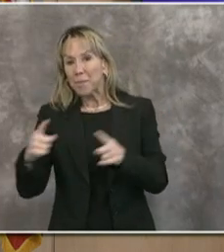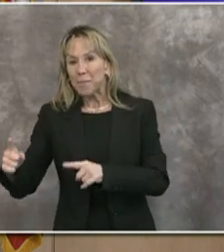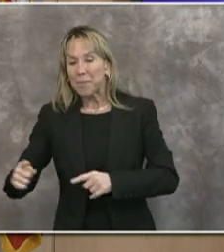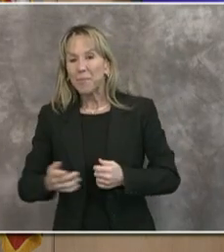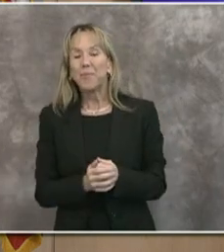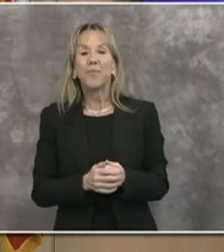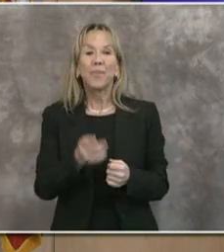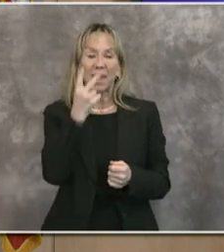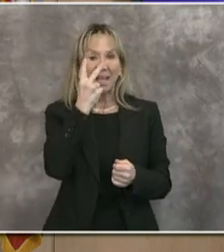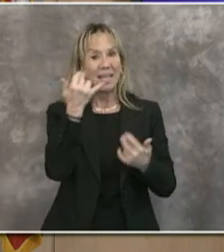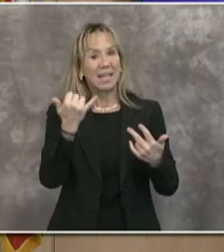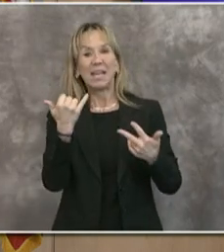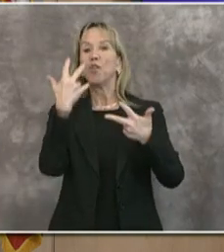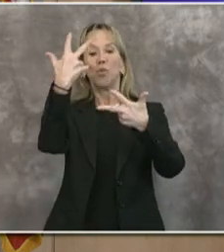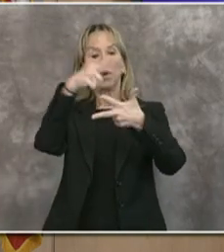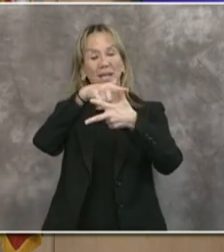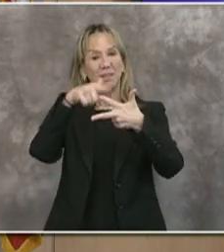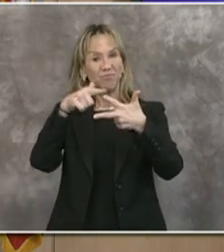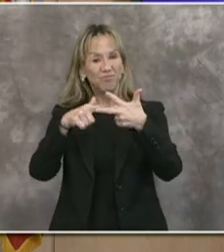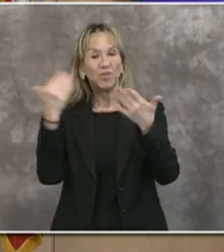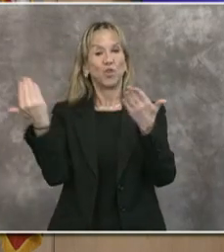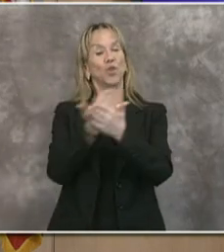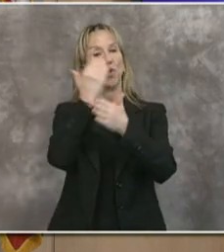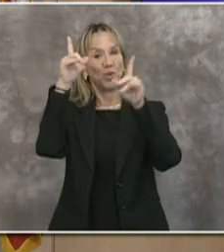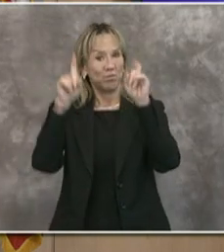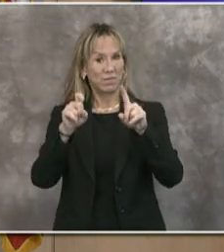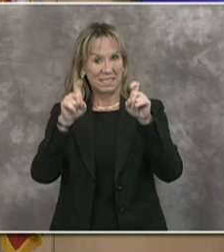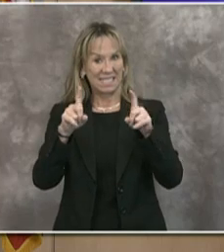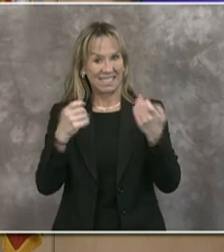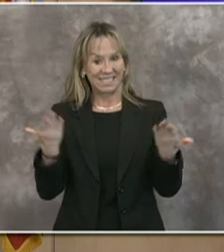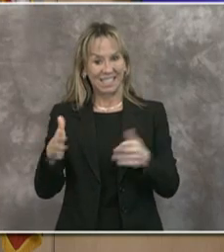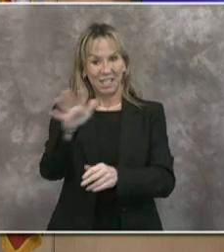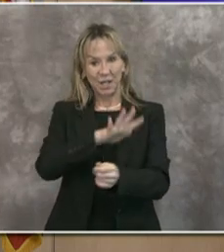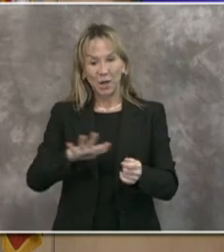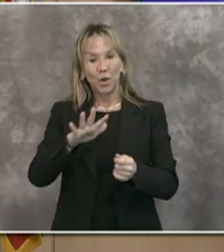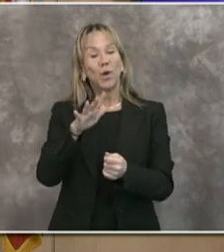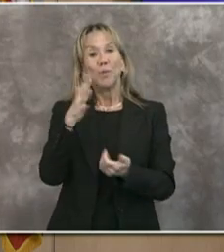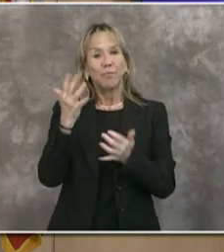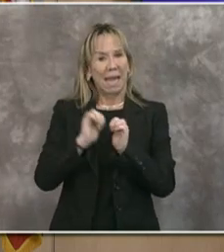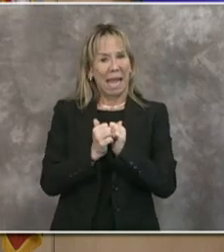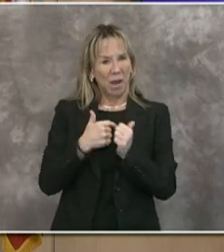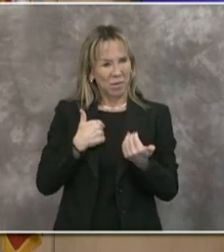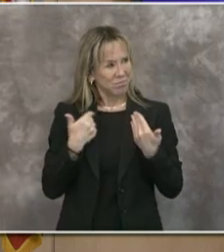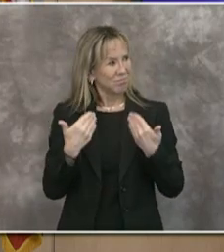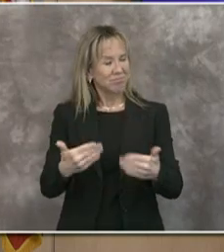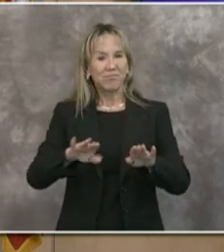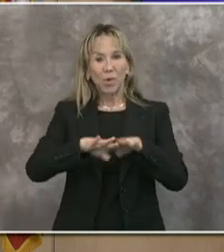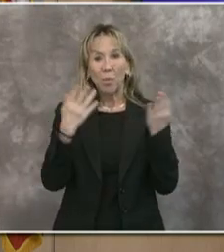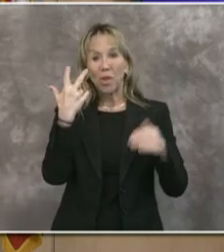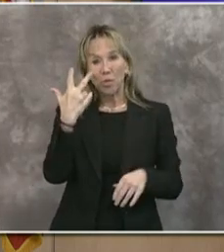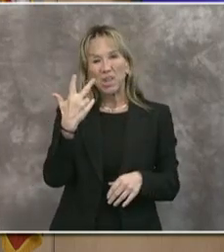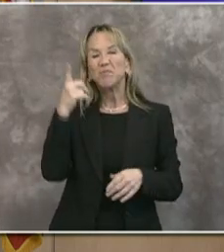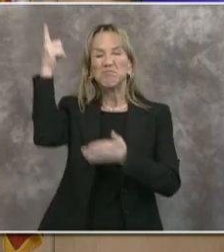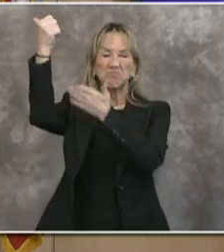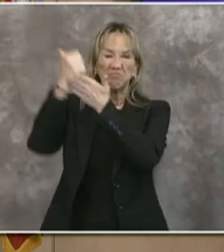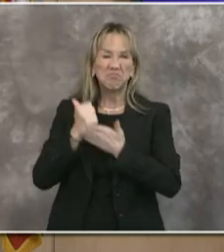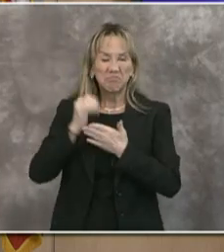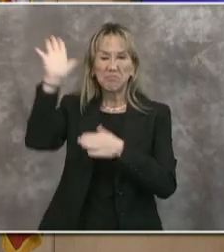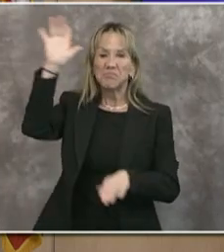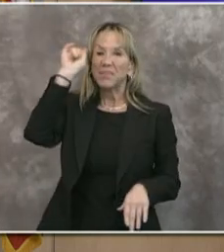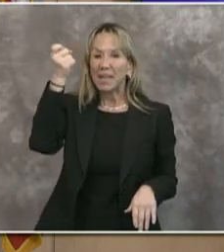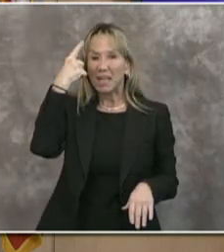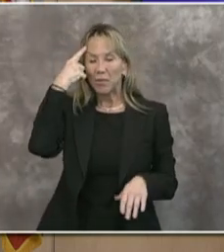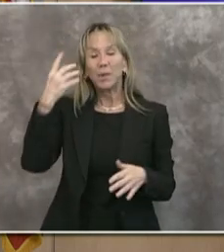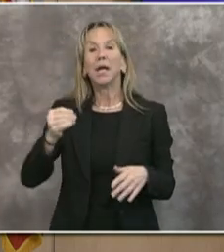3 coronavirus testing sites in the regions through the help of our state government, including one in South County where there has